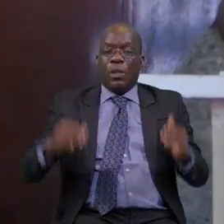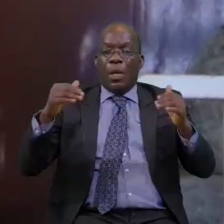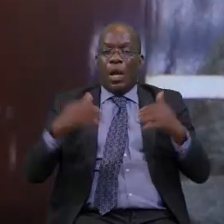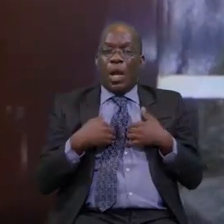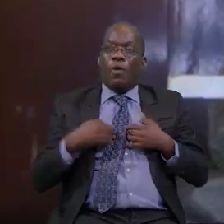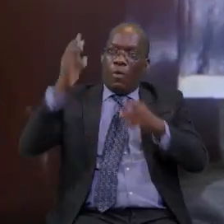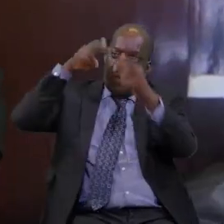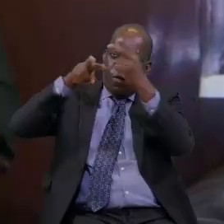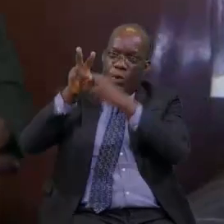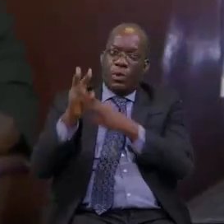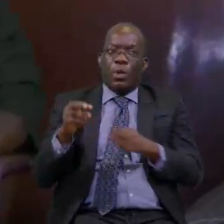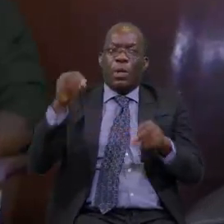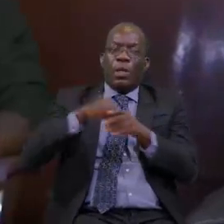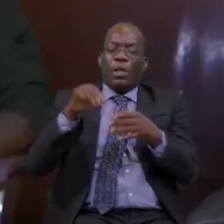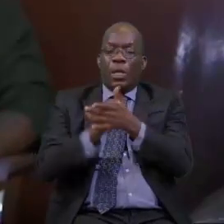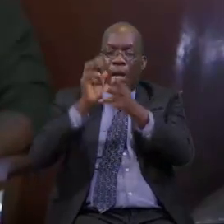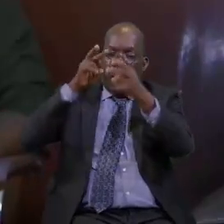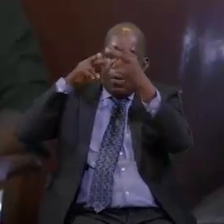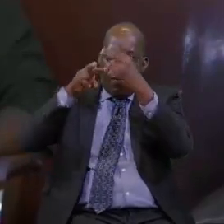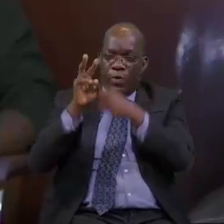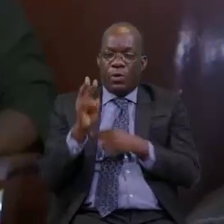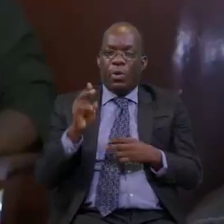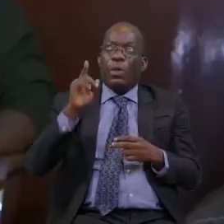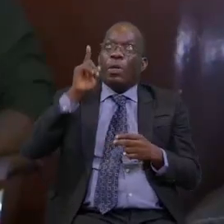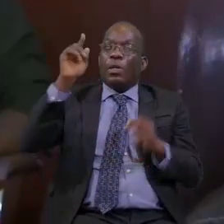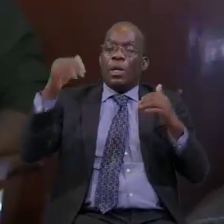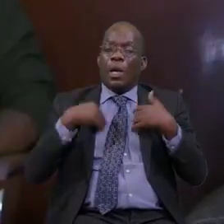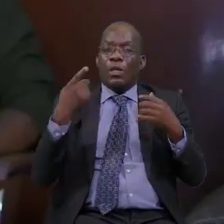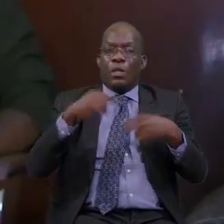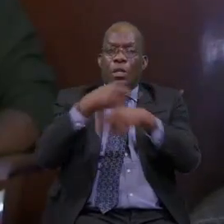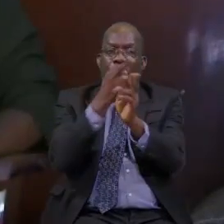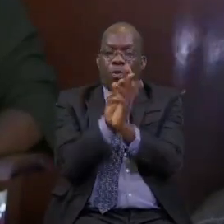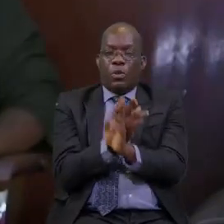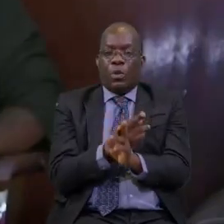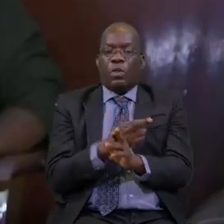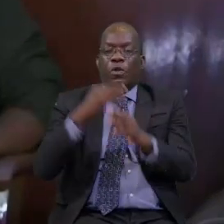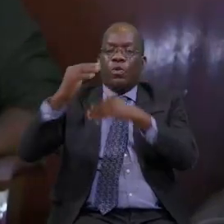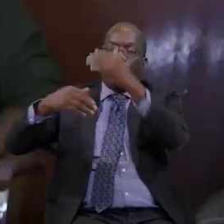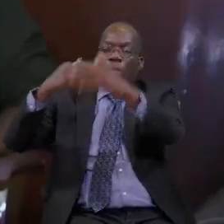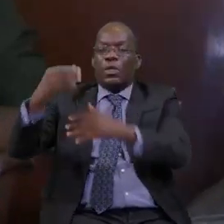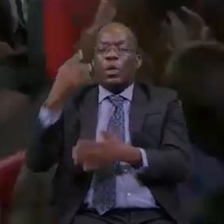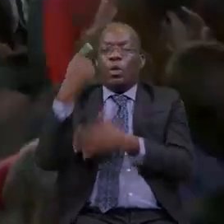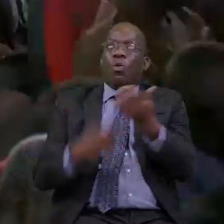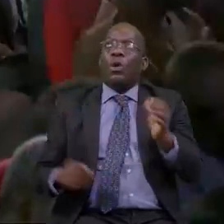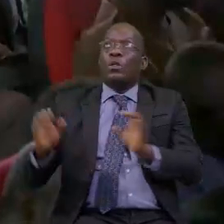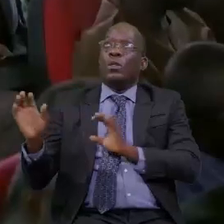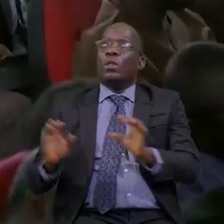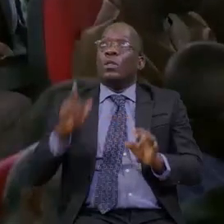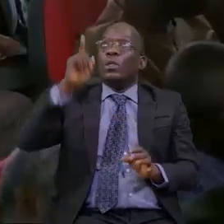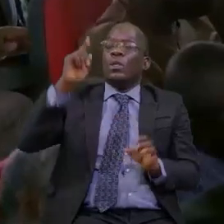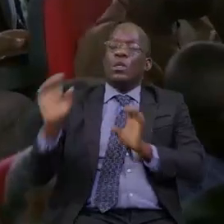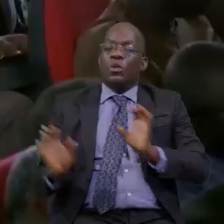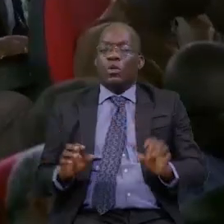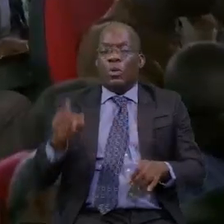his foresight, he had the reproductive process. What did he do? In chapter 3, I'm reading